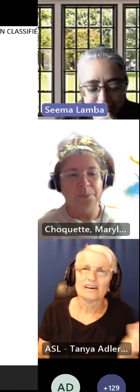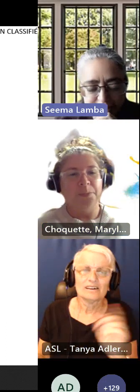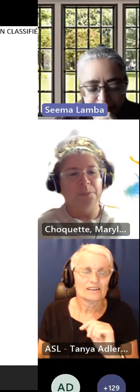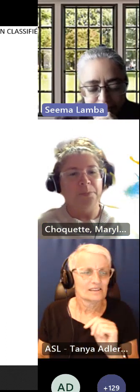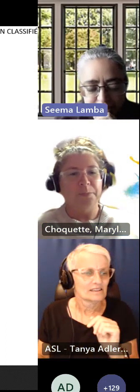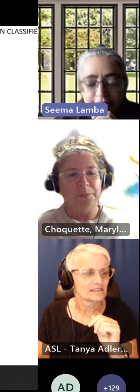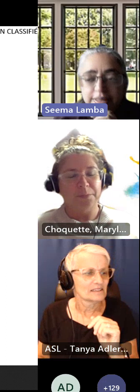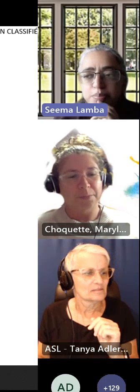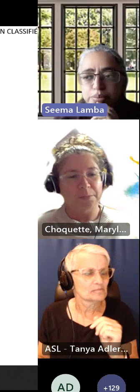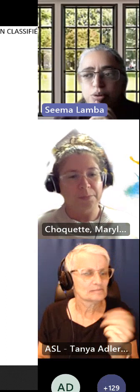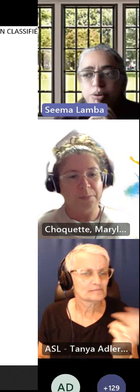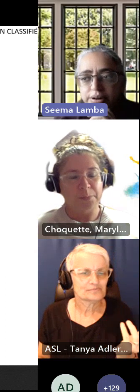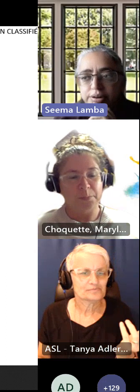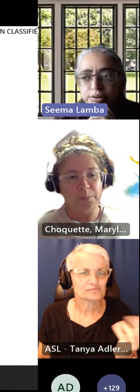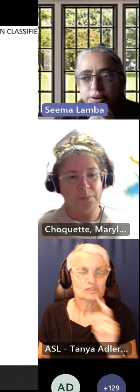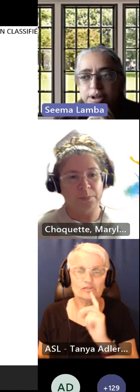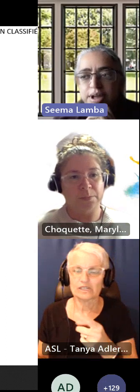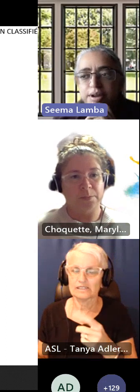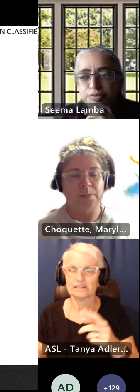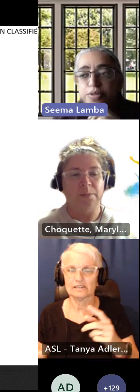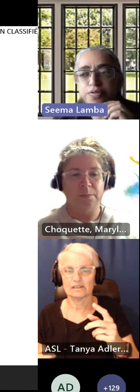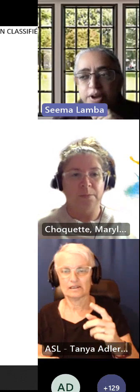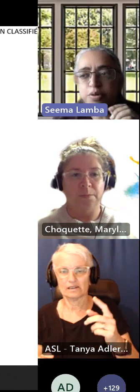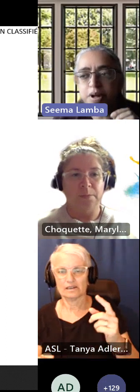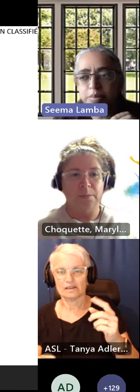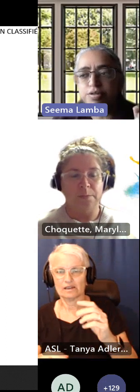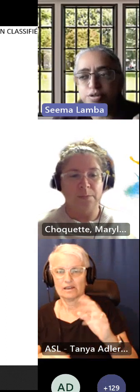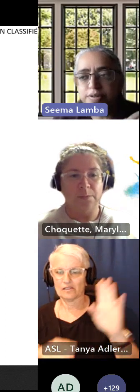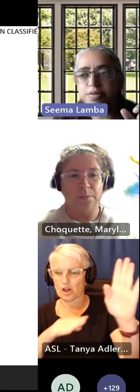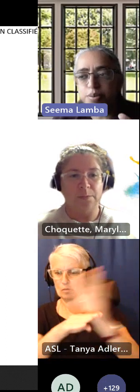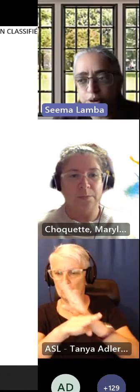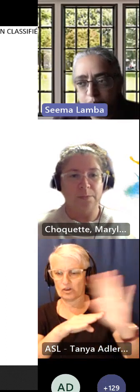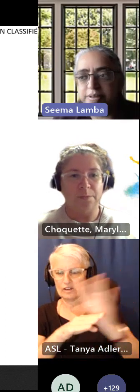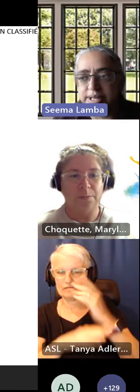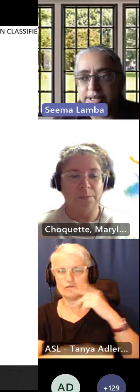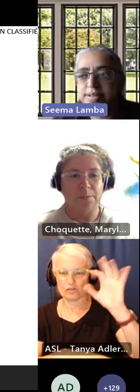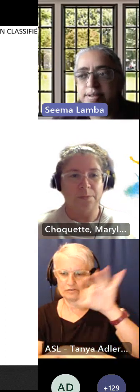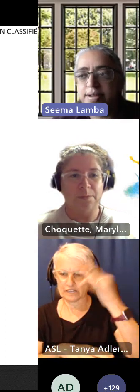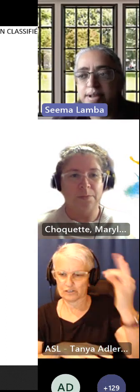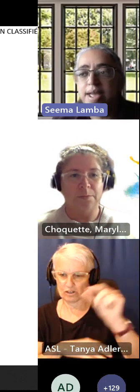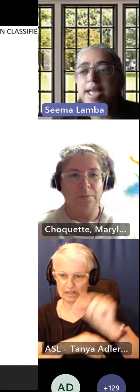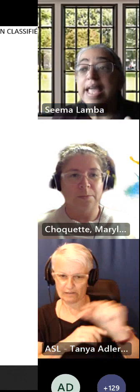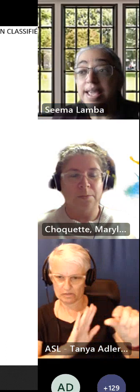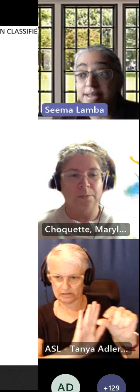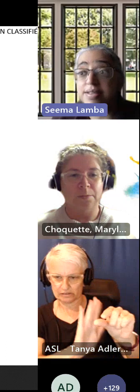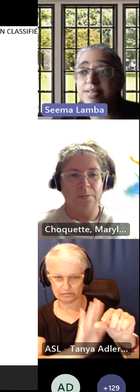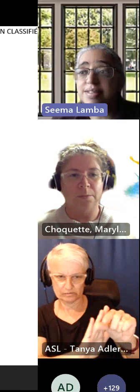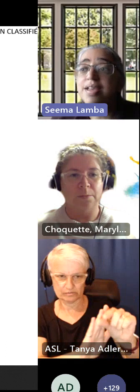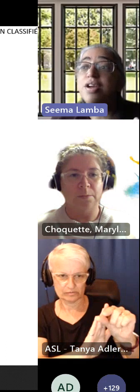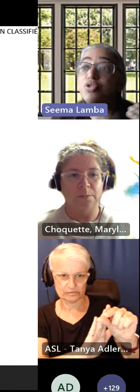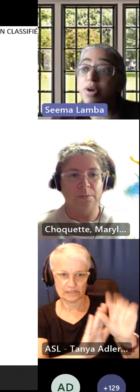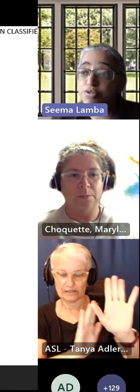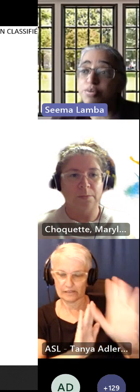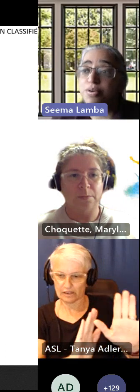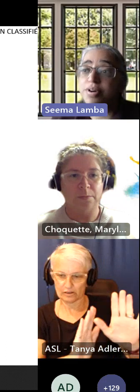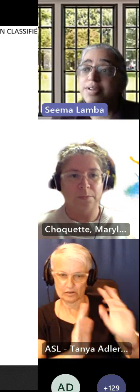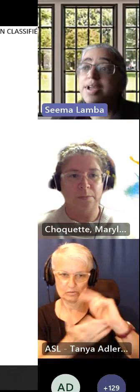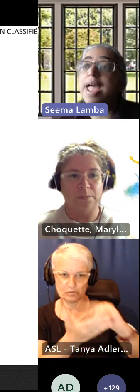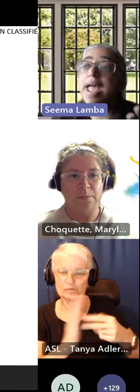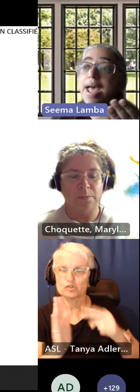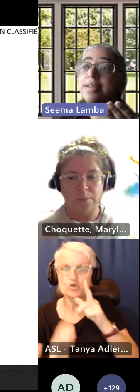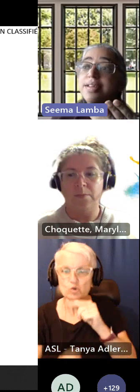basically, the employer for the federal public services purposes is